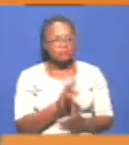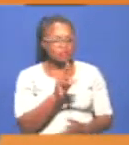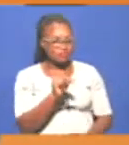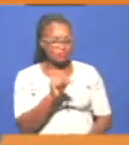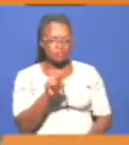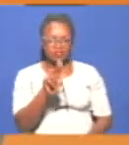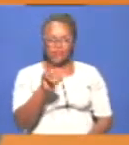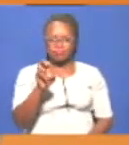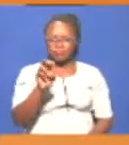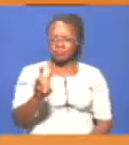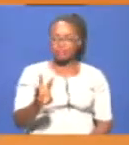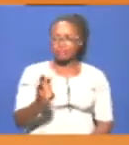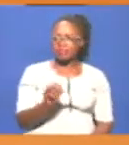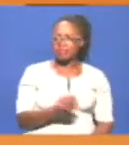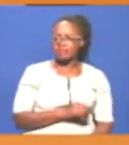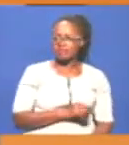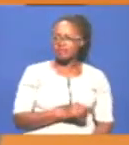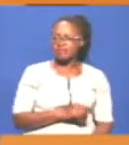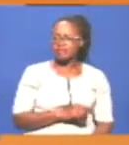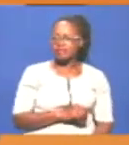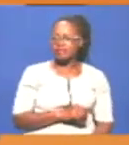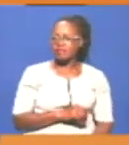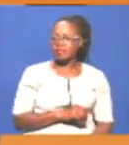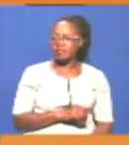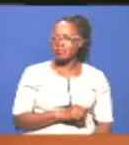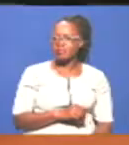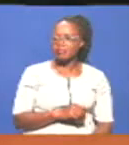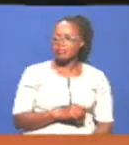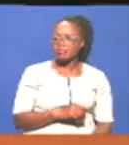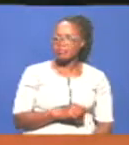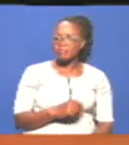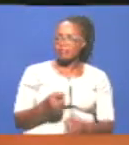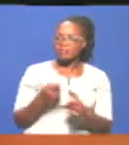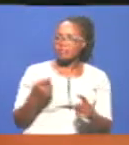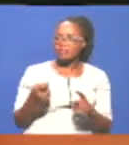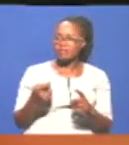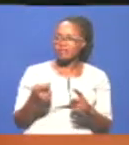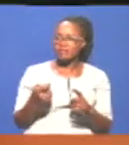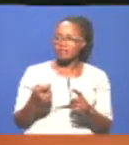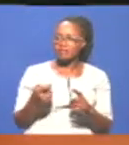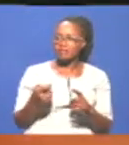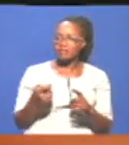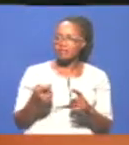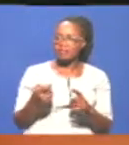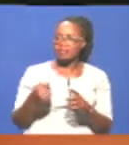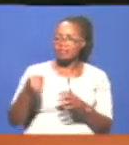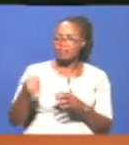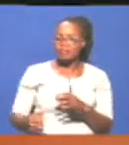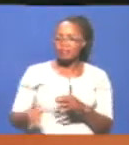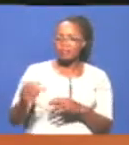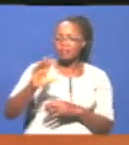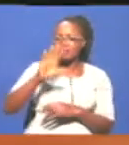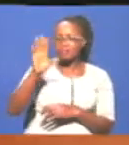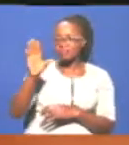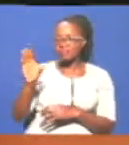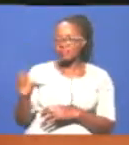Ncube. Ncube. Yeah, slight click. That tells you he's down from somewhere towards the south of Africa, coming